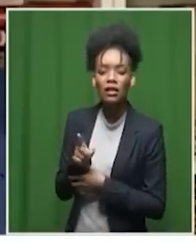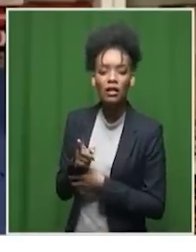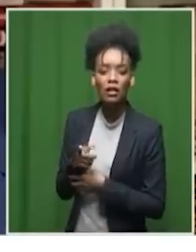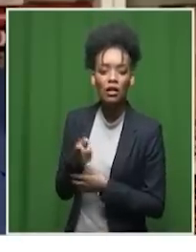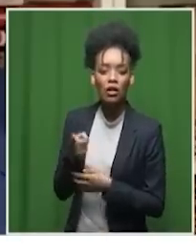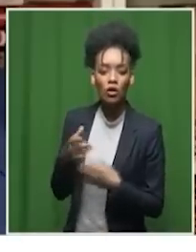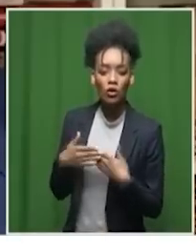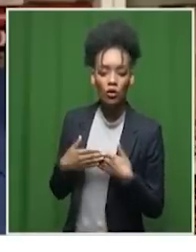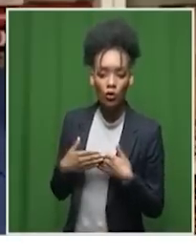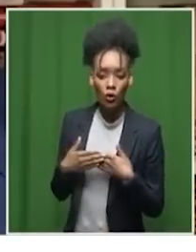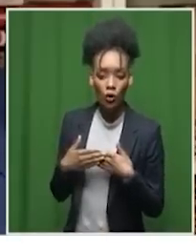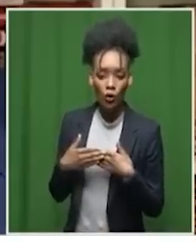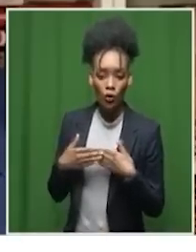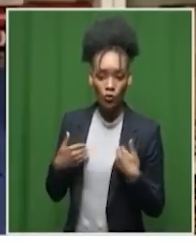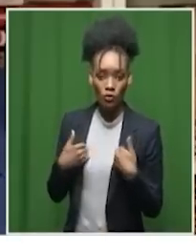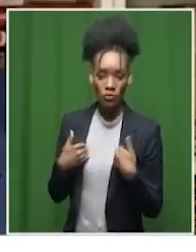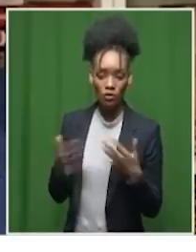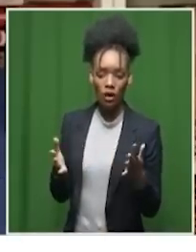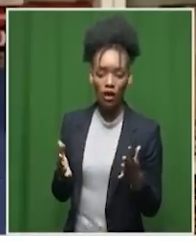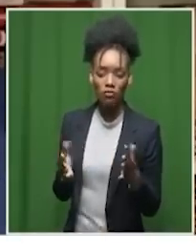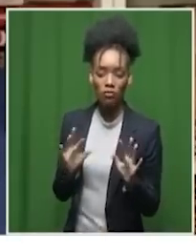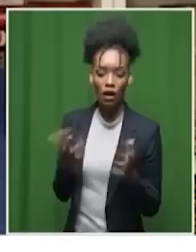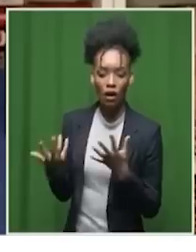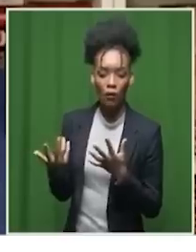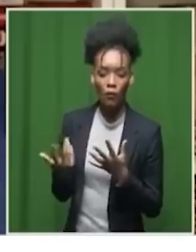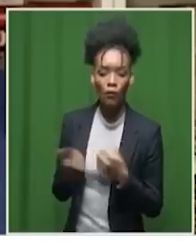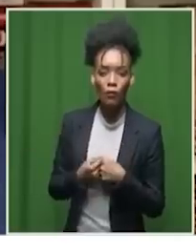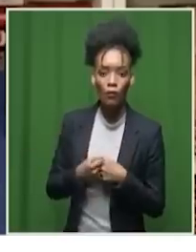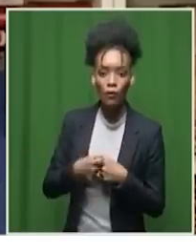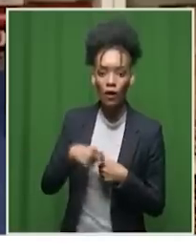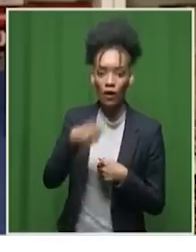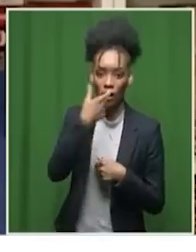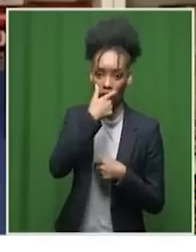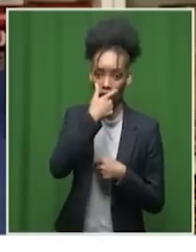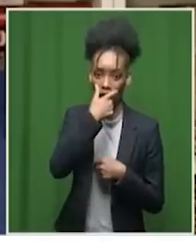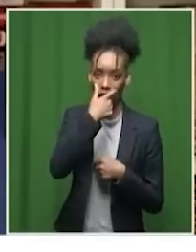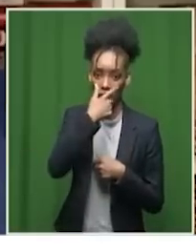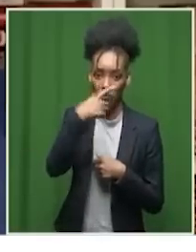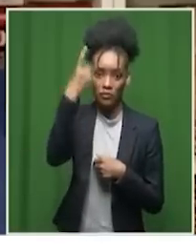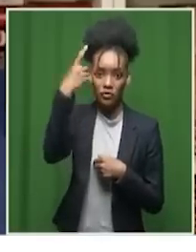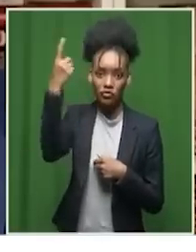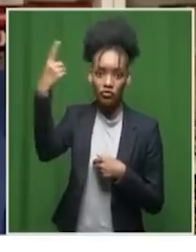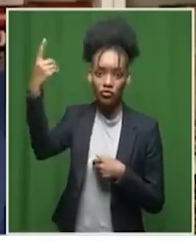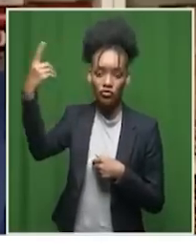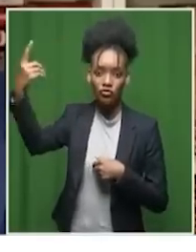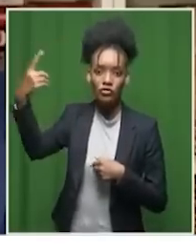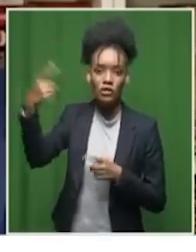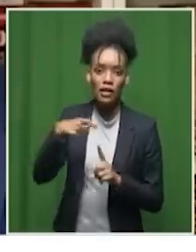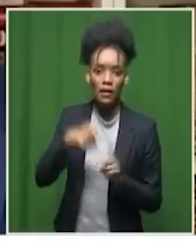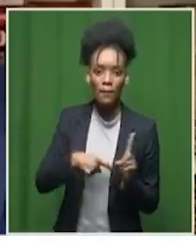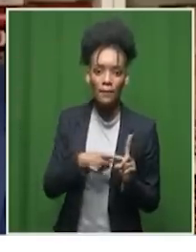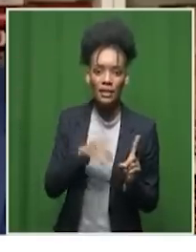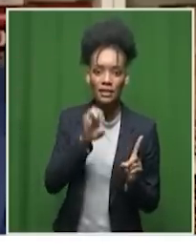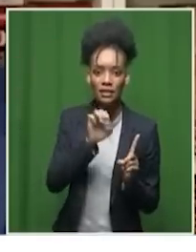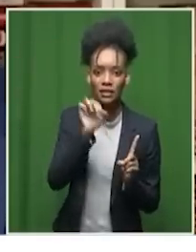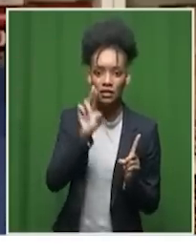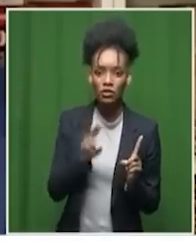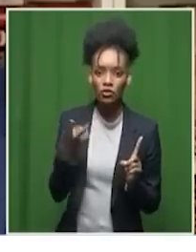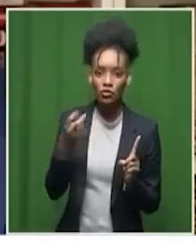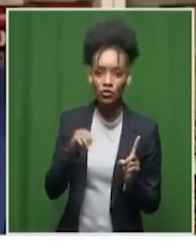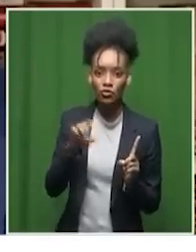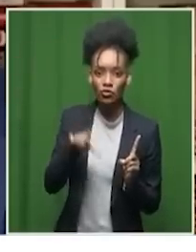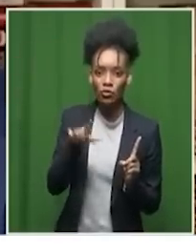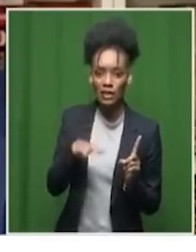were that Ramaphosa, the dream candidate of the EU in 2017, has reached